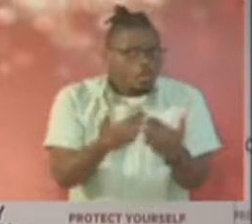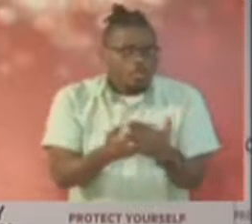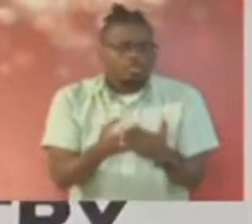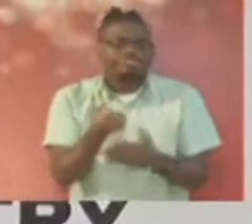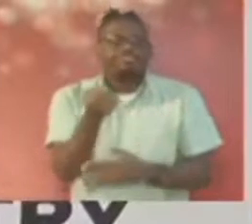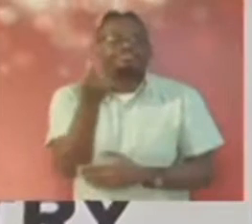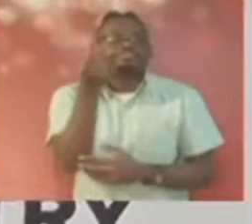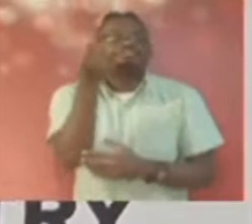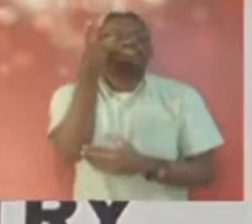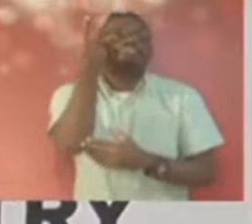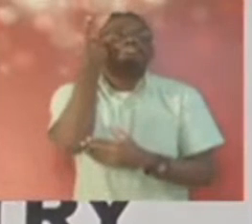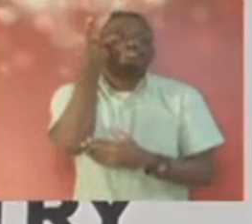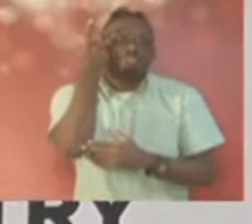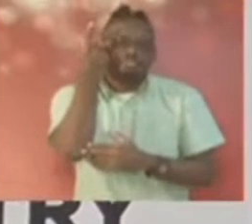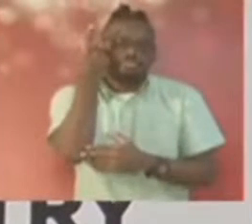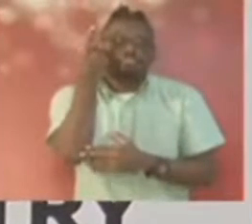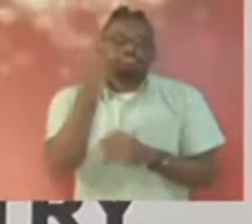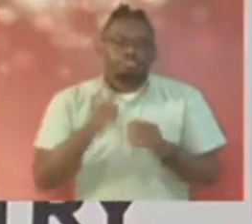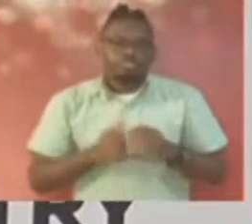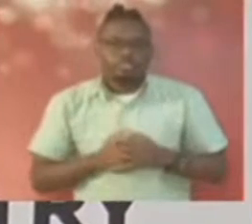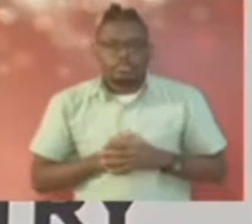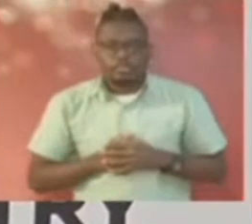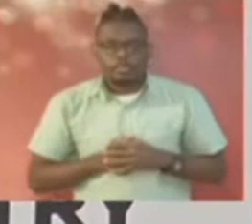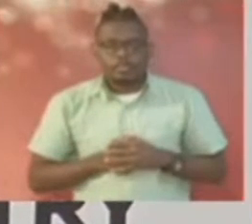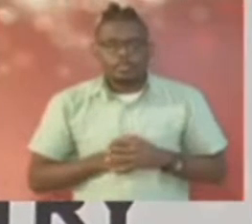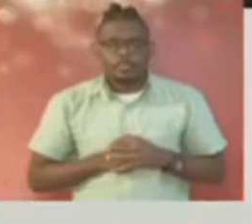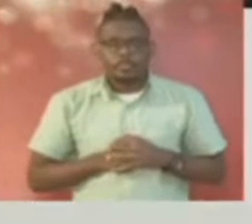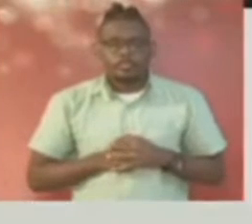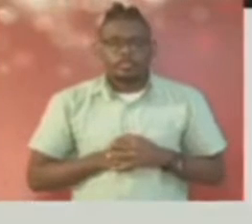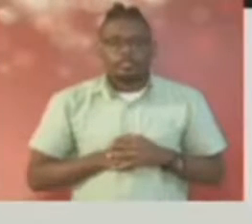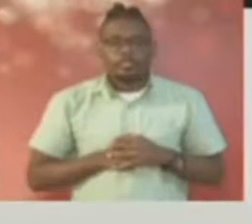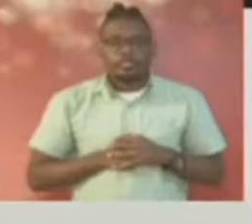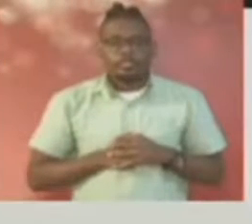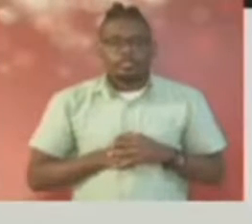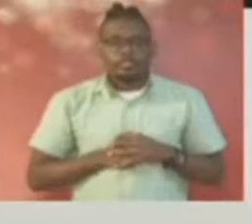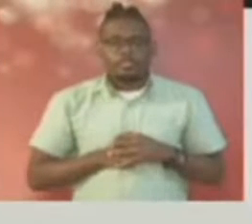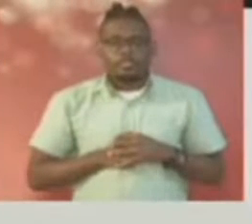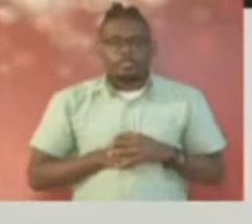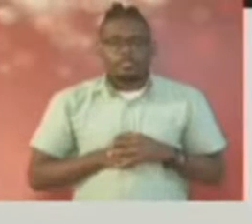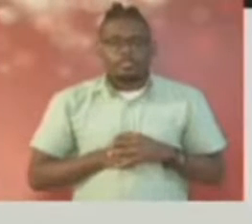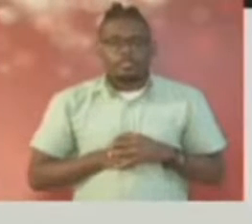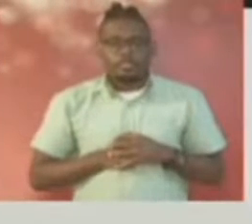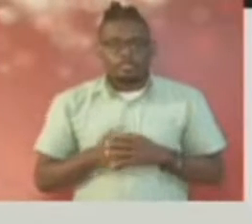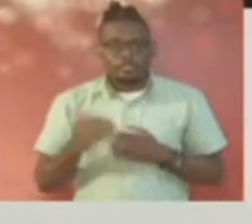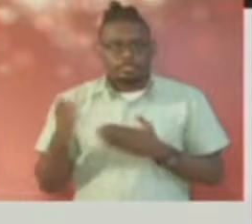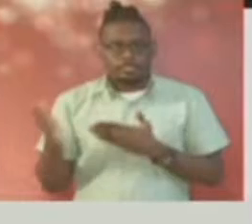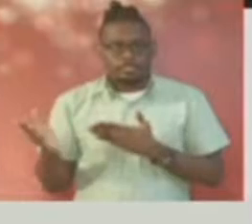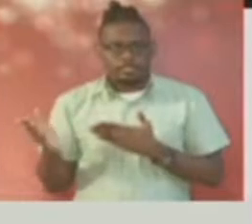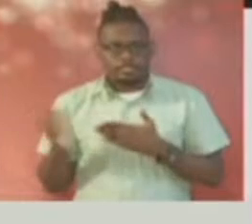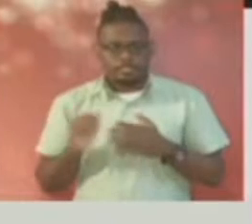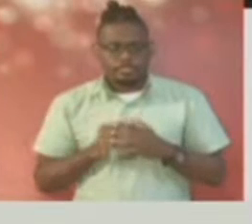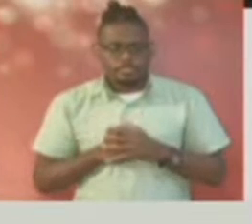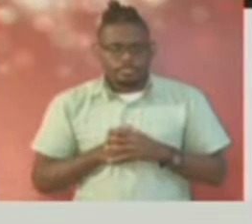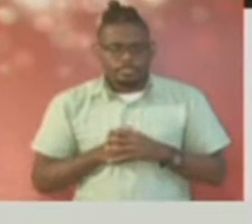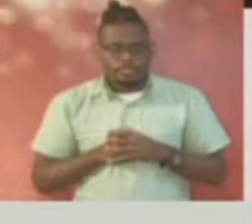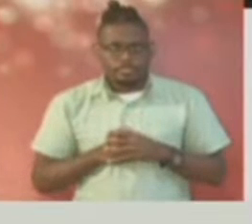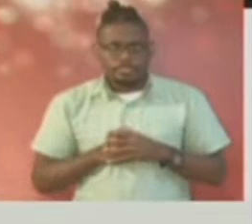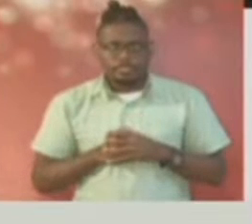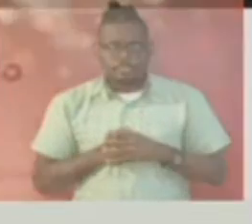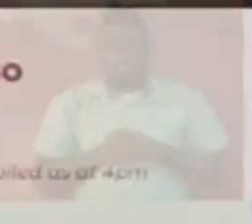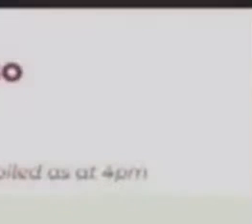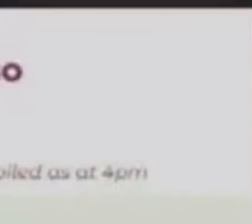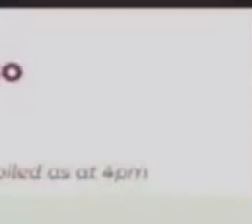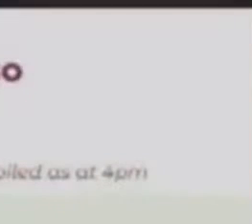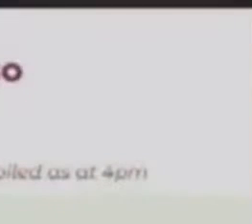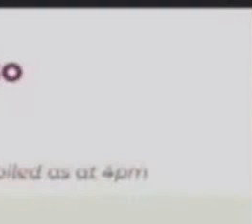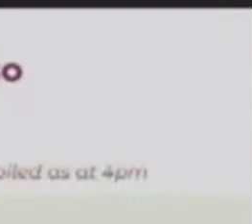page. Okay. So can we pull it up? Right. So basically what we're looking at, and I